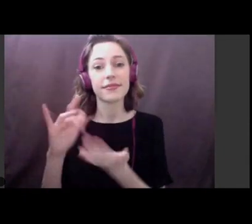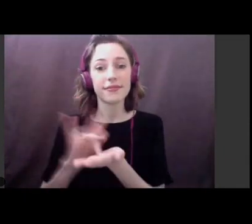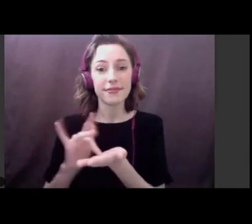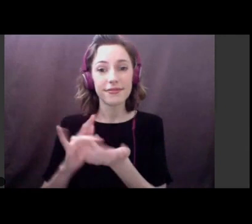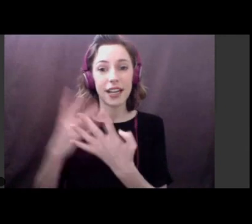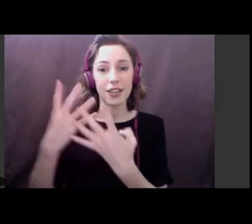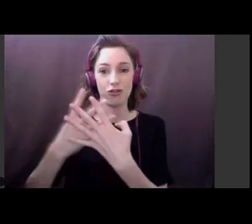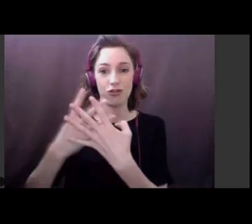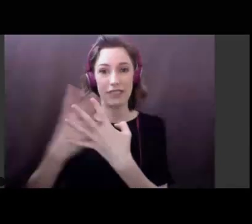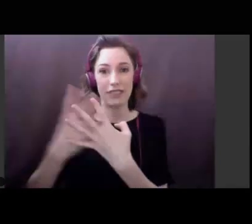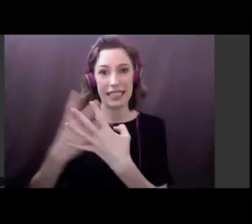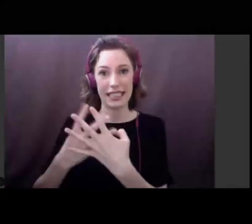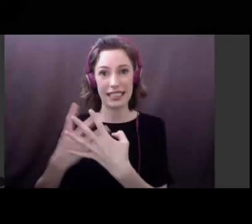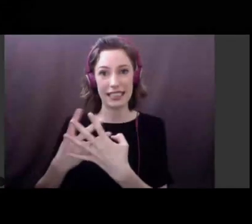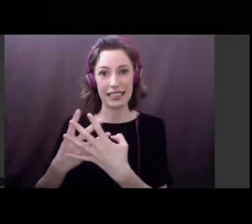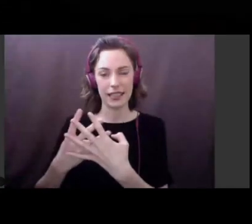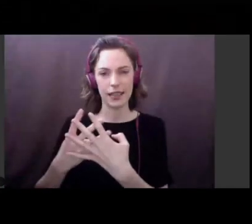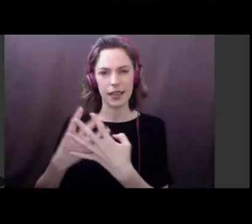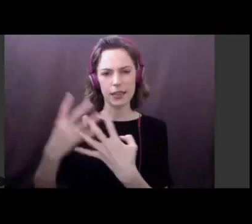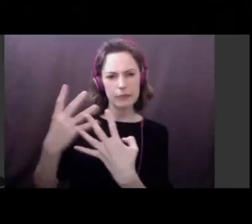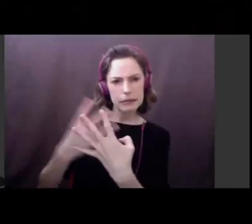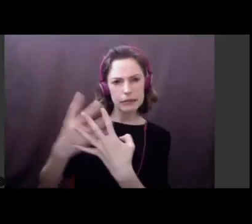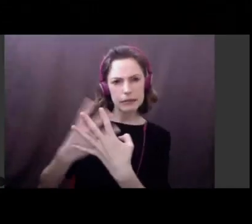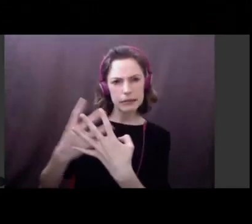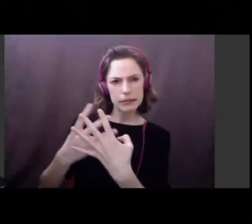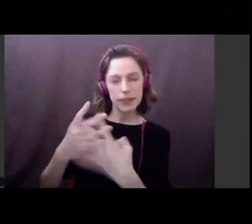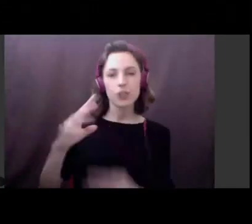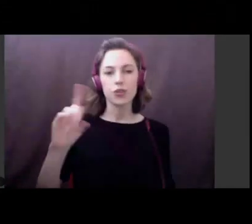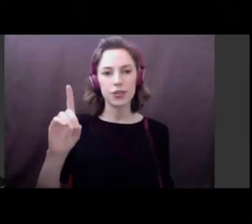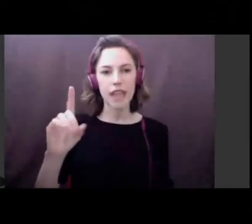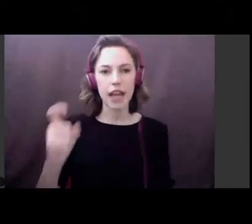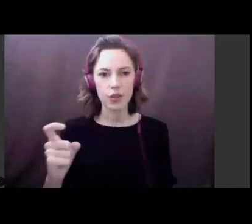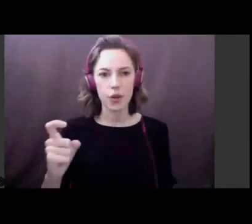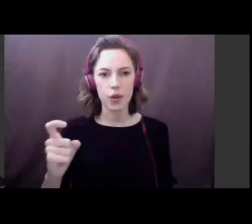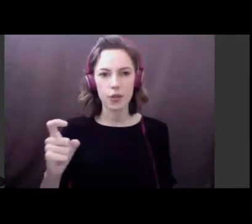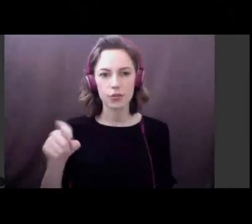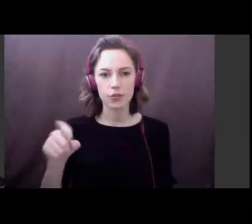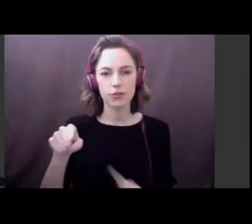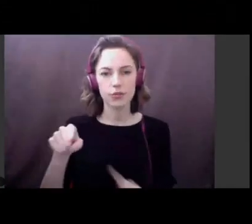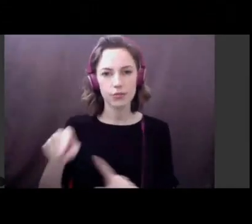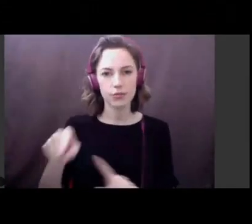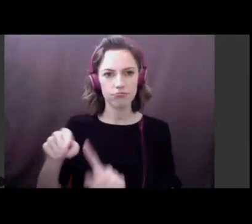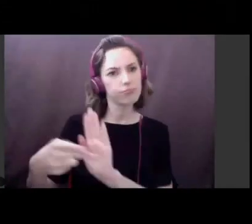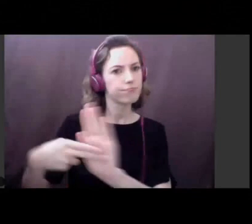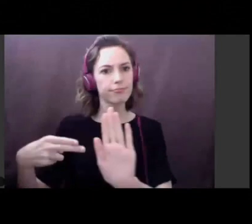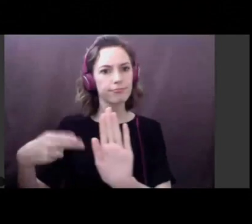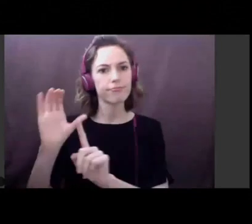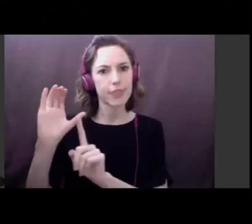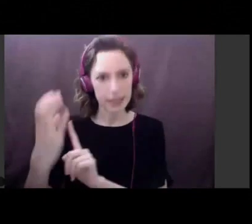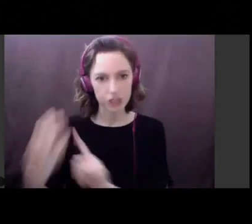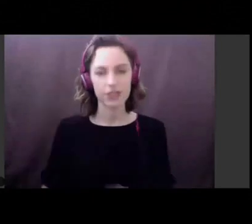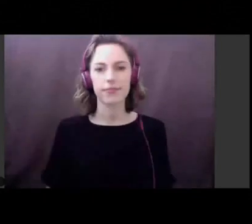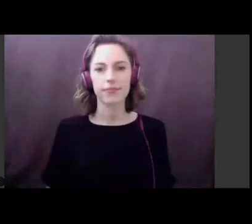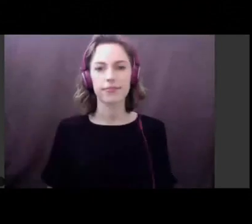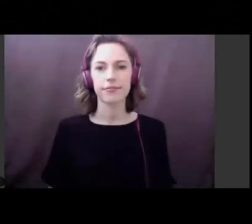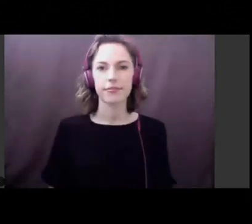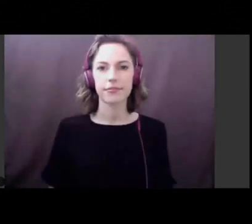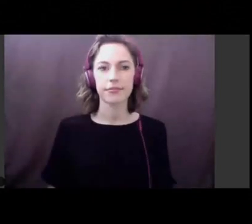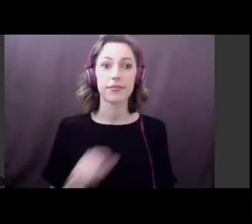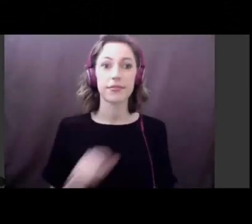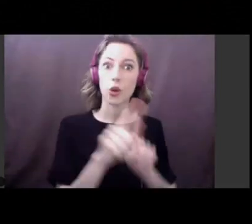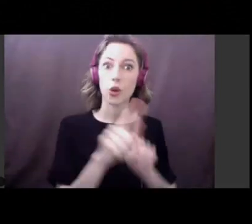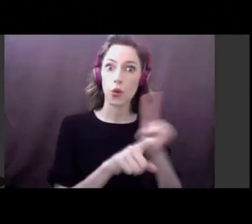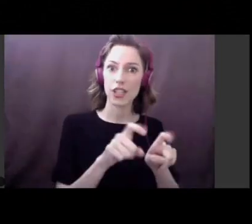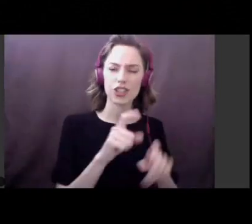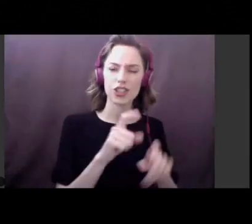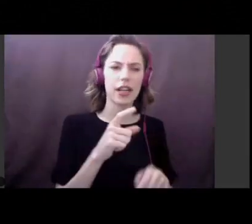and as you would in a medical questionnaire, in a medical screening, I'd actually take your blood pressure and do various assessments